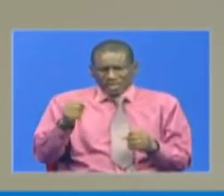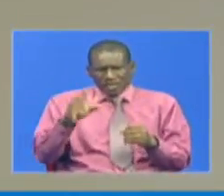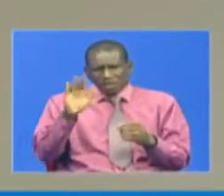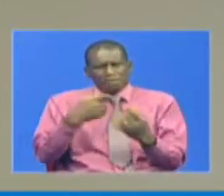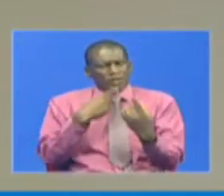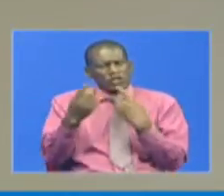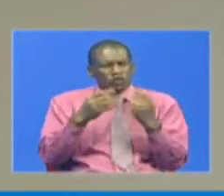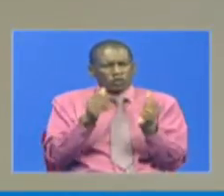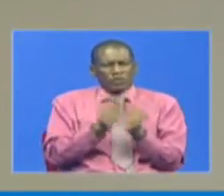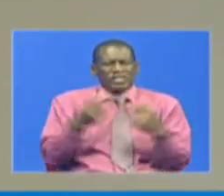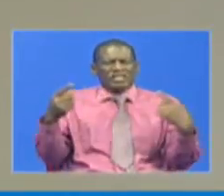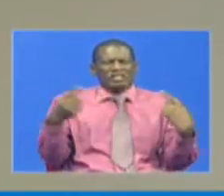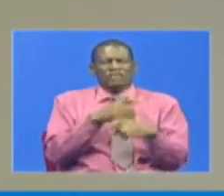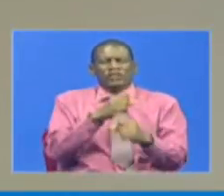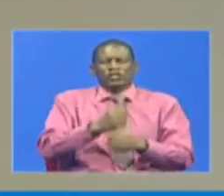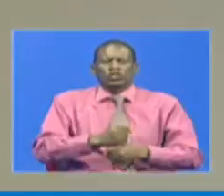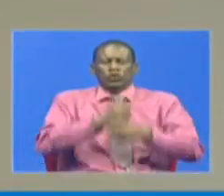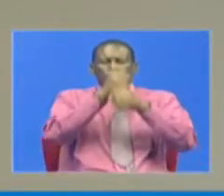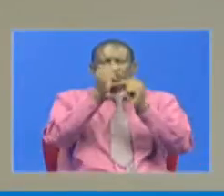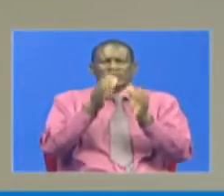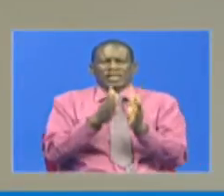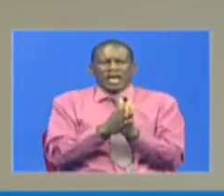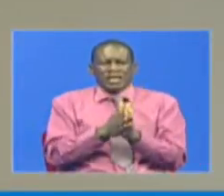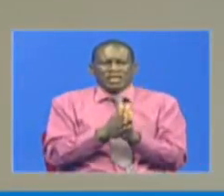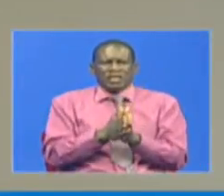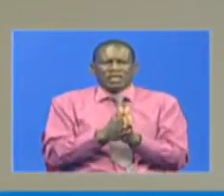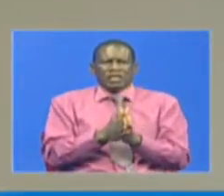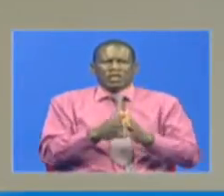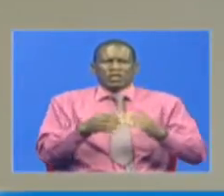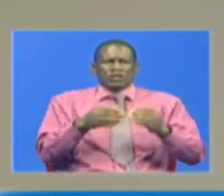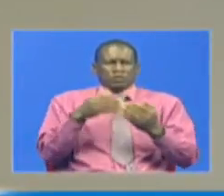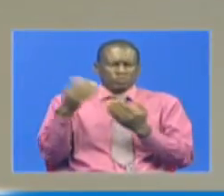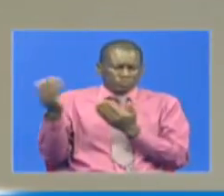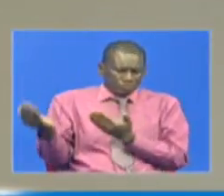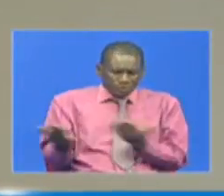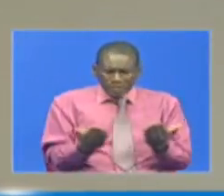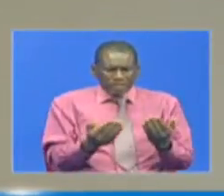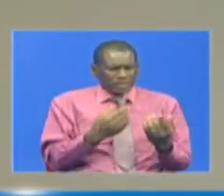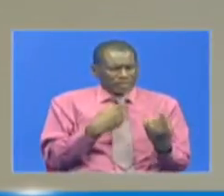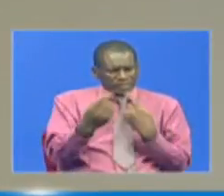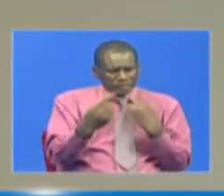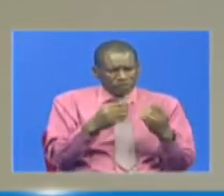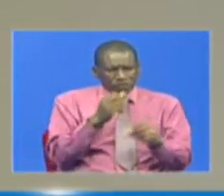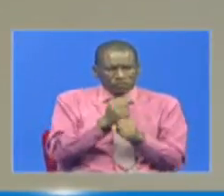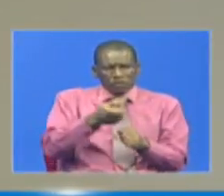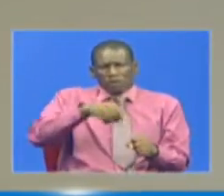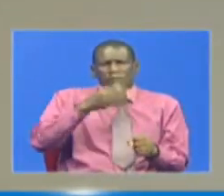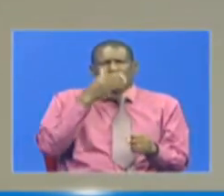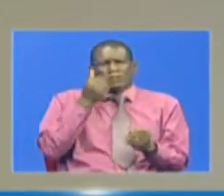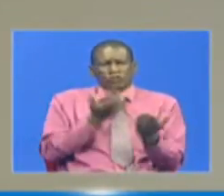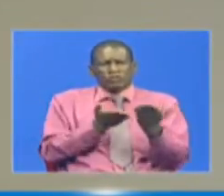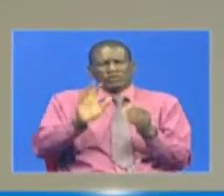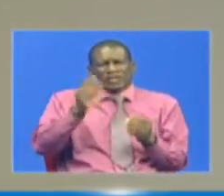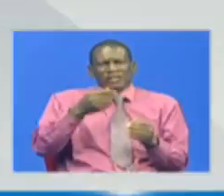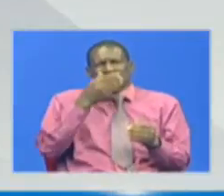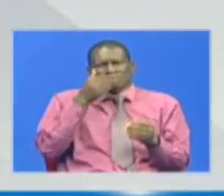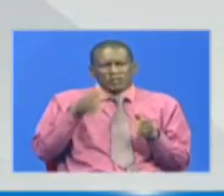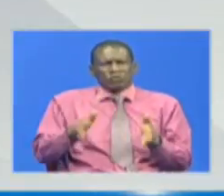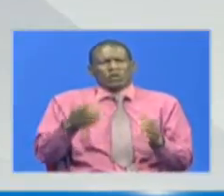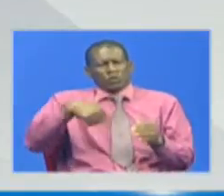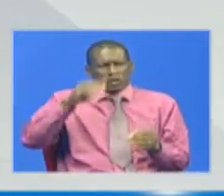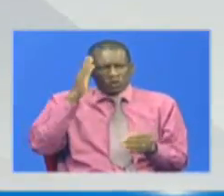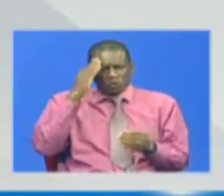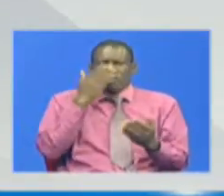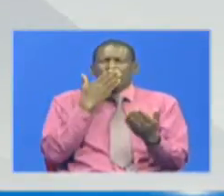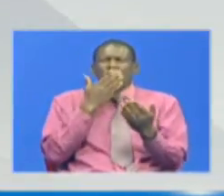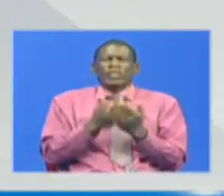to the different stakeholders and taking a seat at a table and then doing our best to serve Kenyans the best we know. Thank